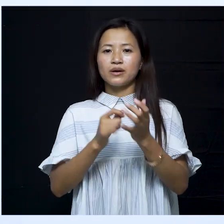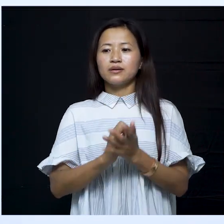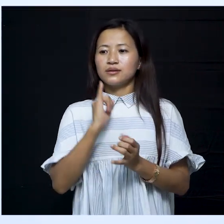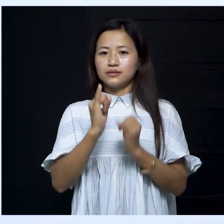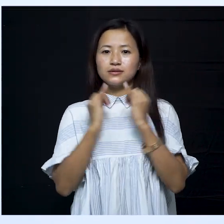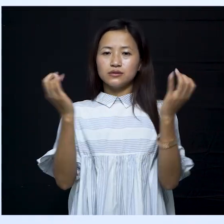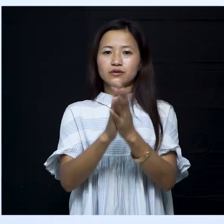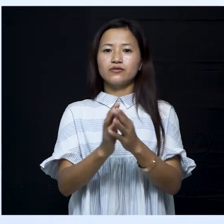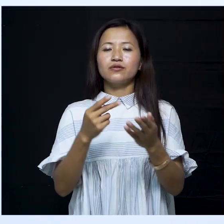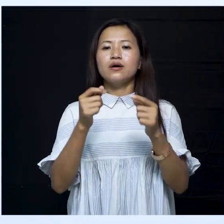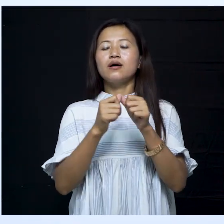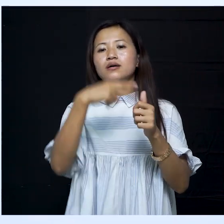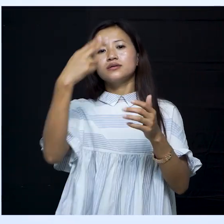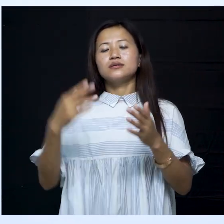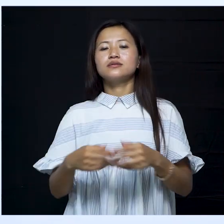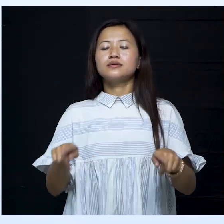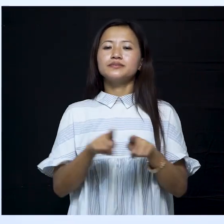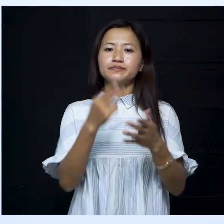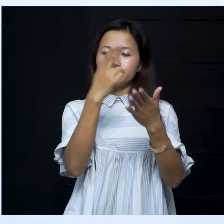of Arts and Letters.